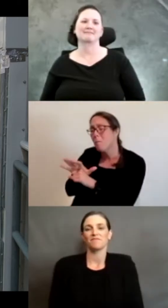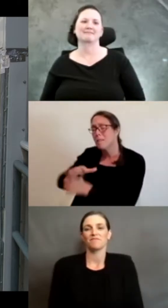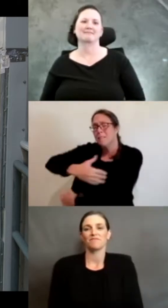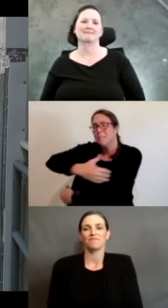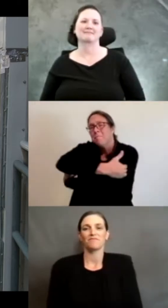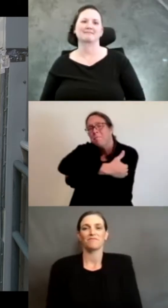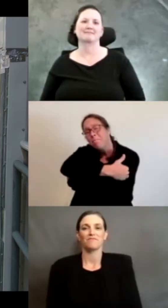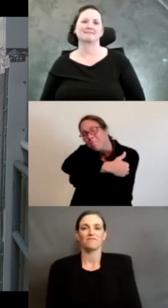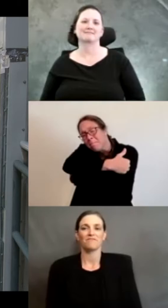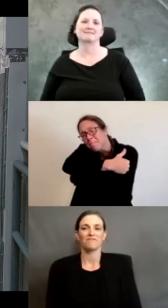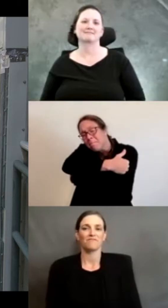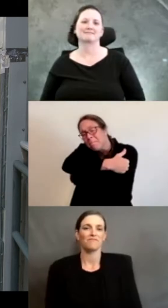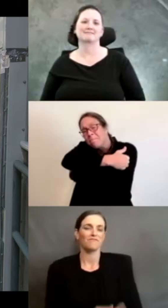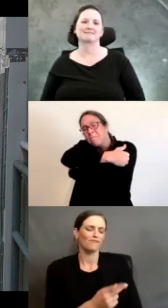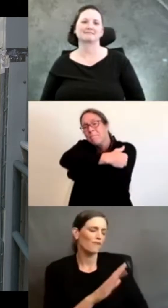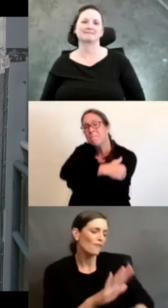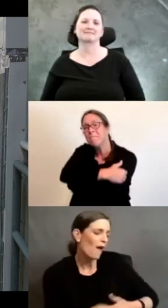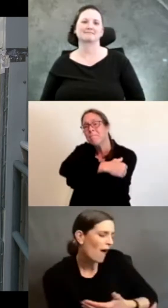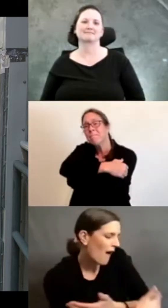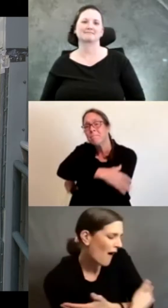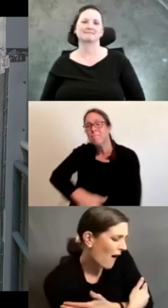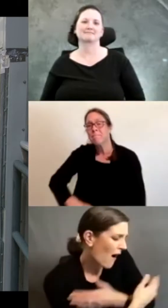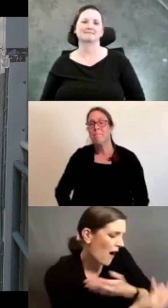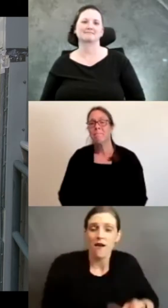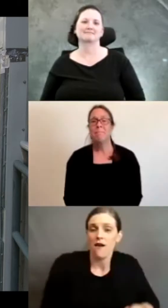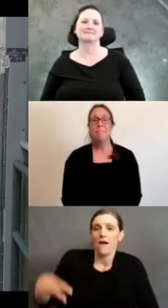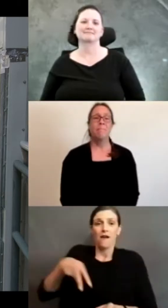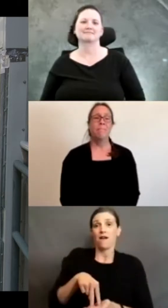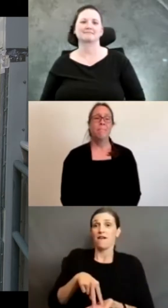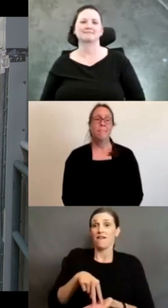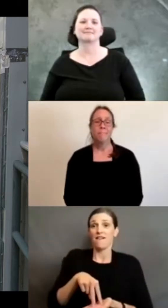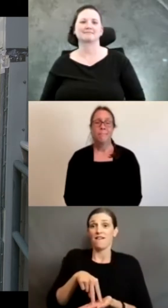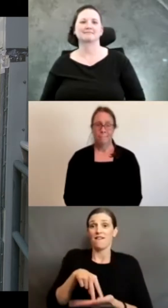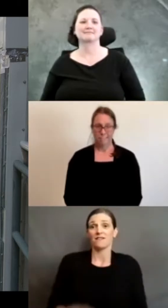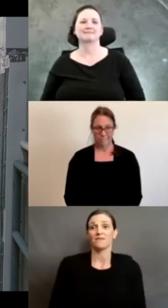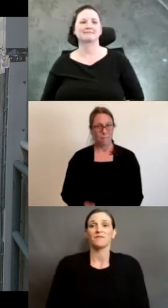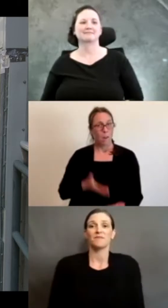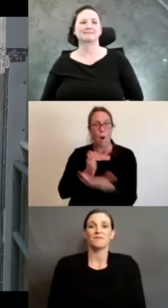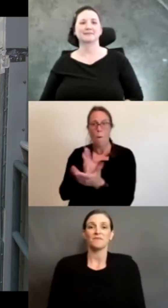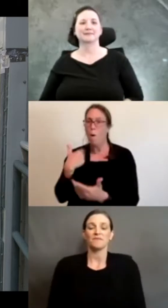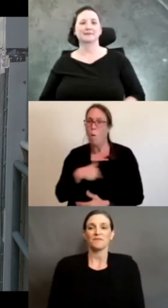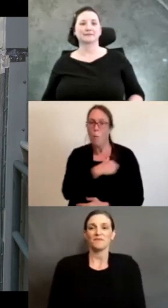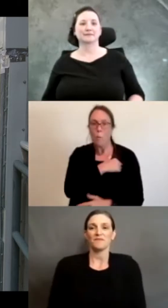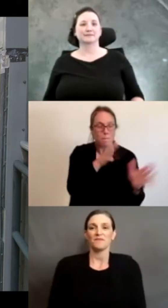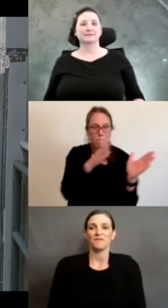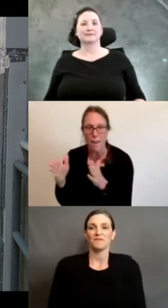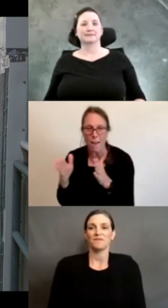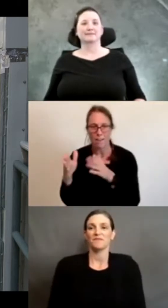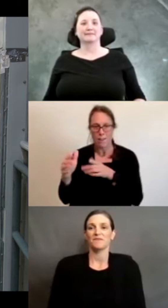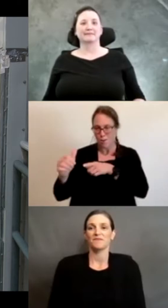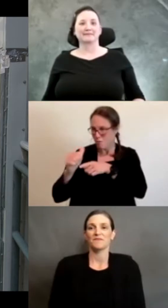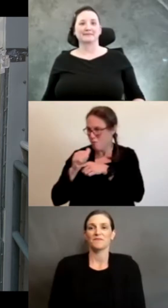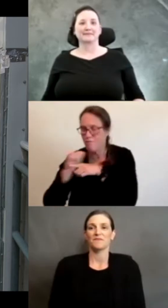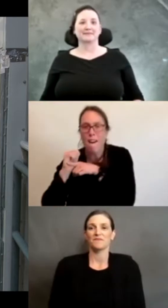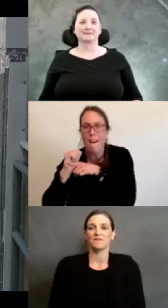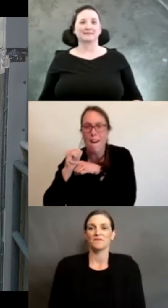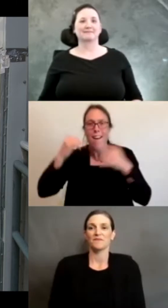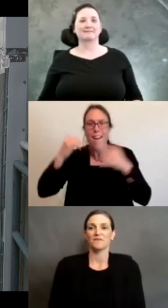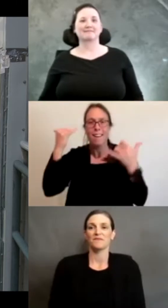stands. Okay, we've planned. We've trained. Now let's